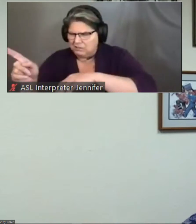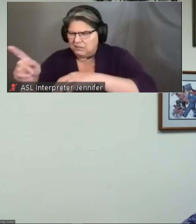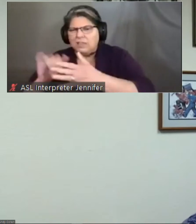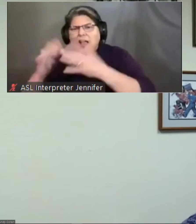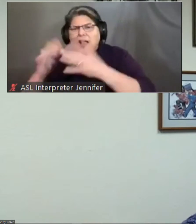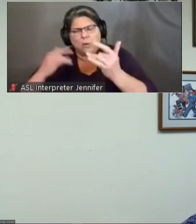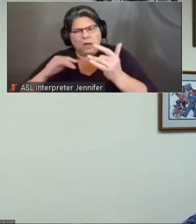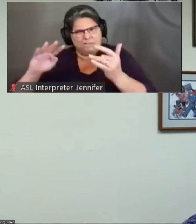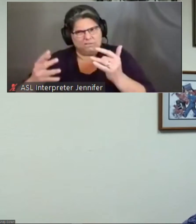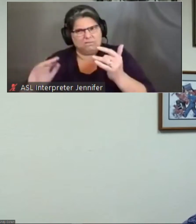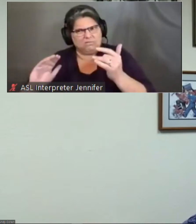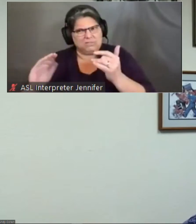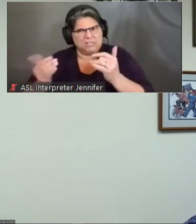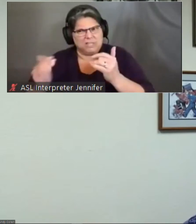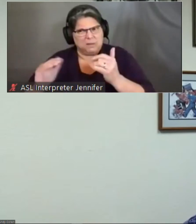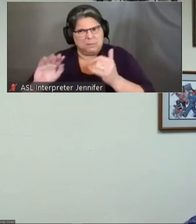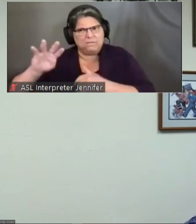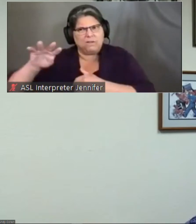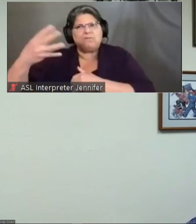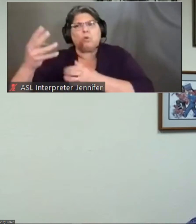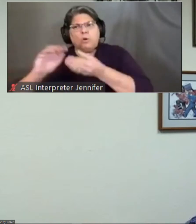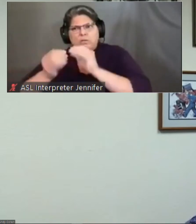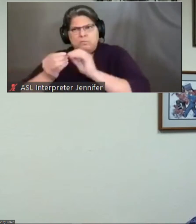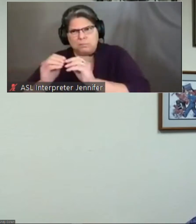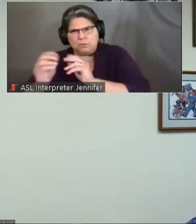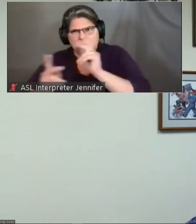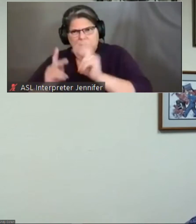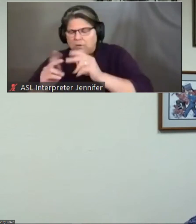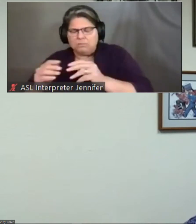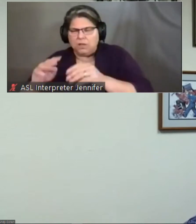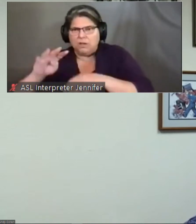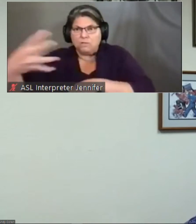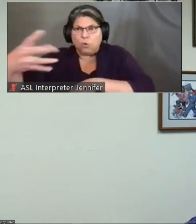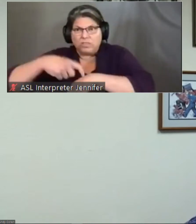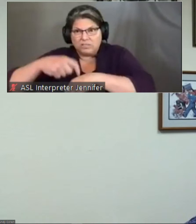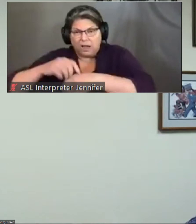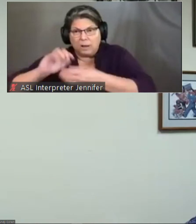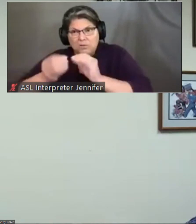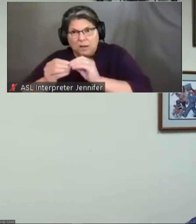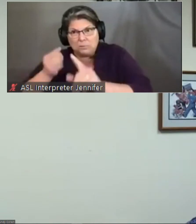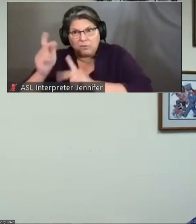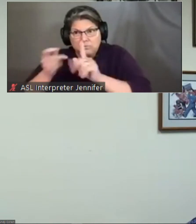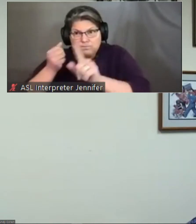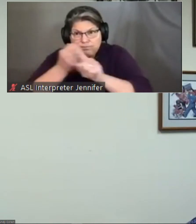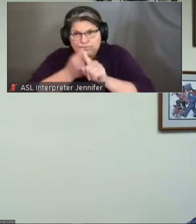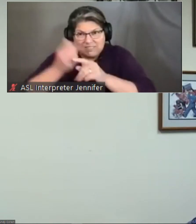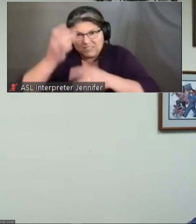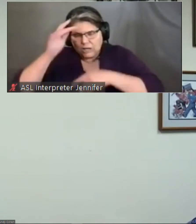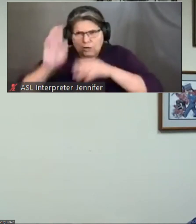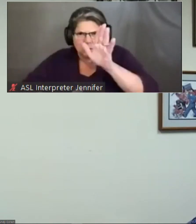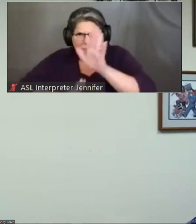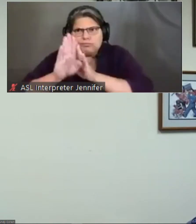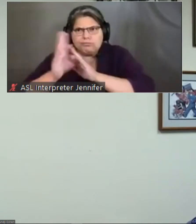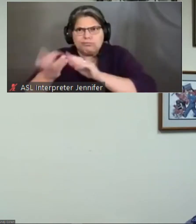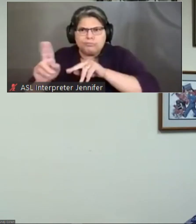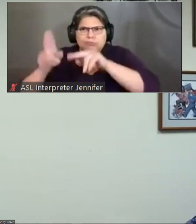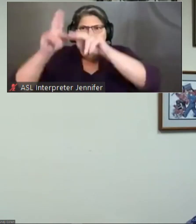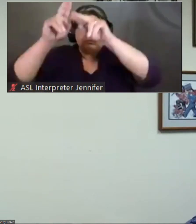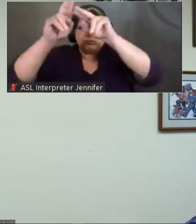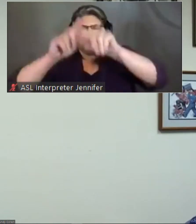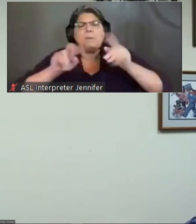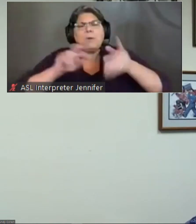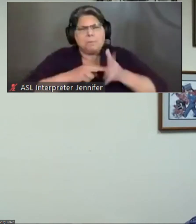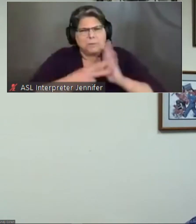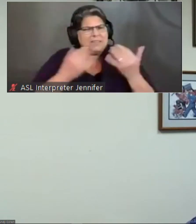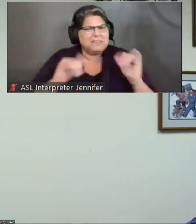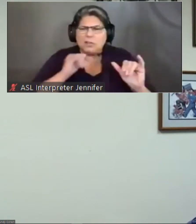wave that's going on in the East Coast. But it is a warning for us to keep up our non-pharmacologic interventions and get